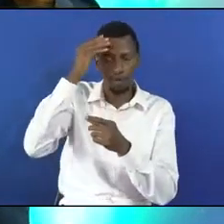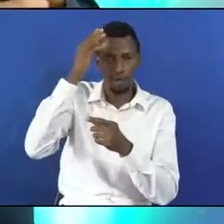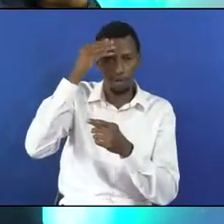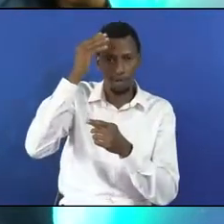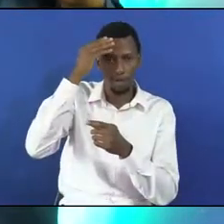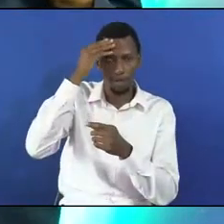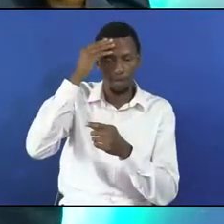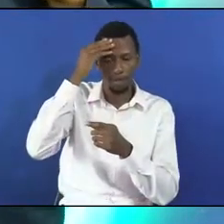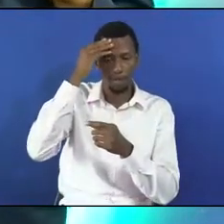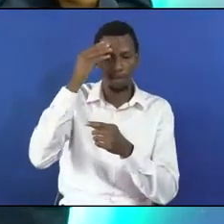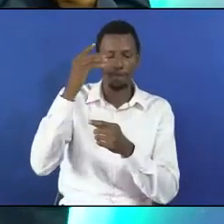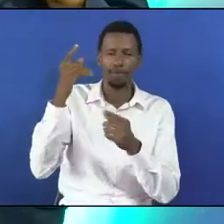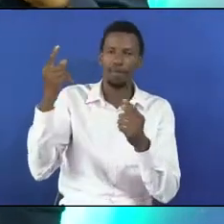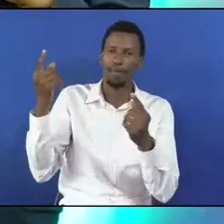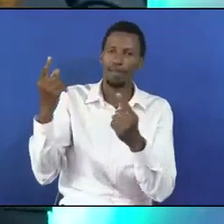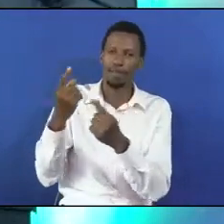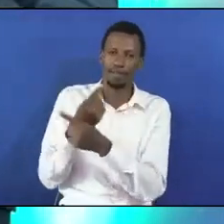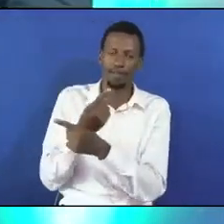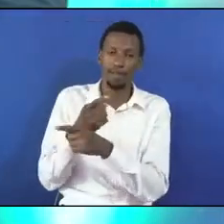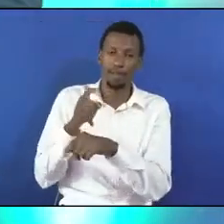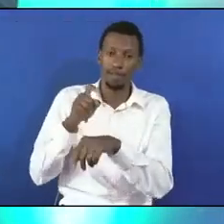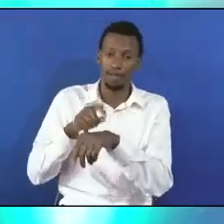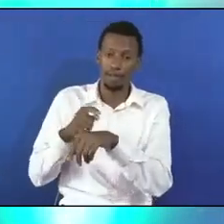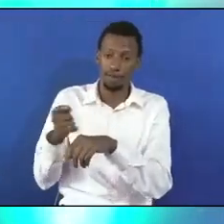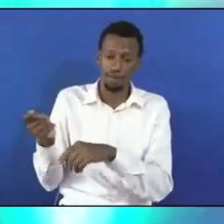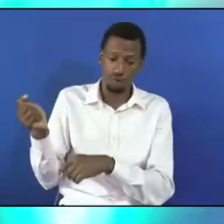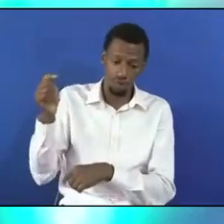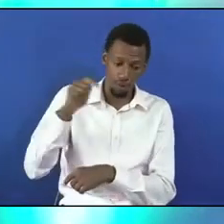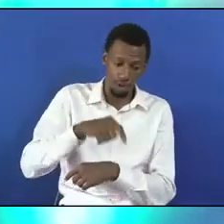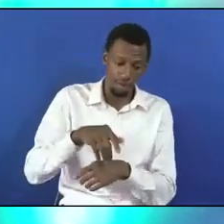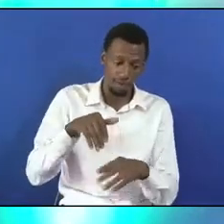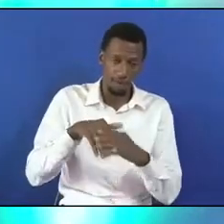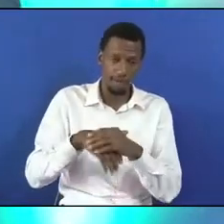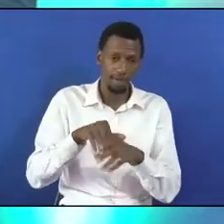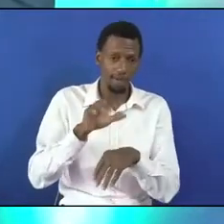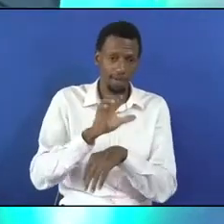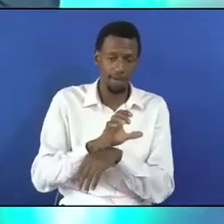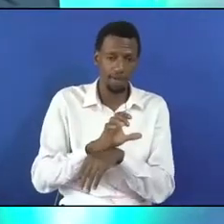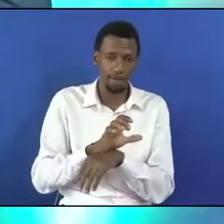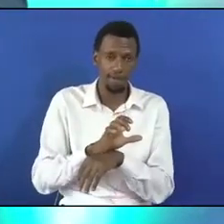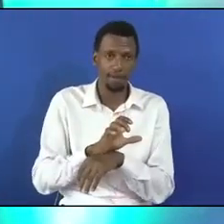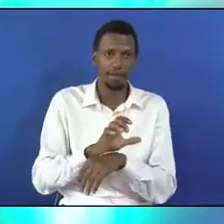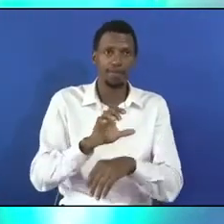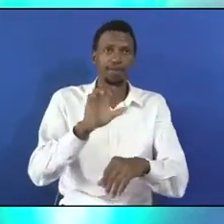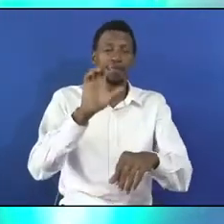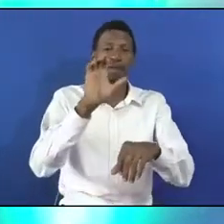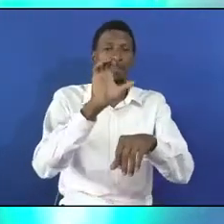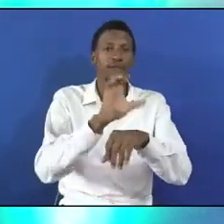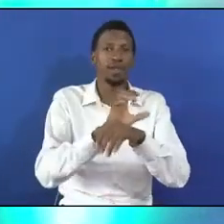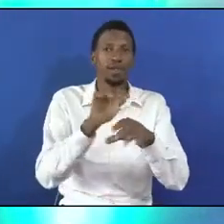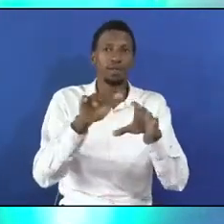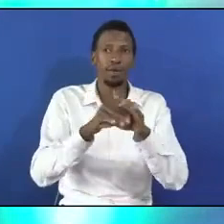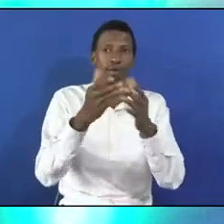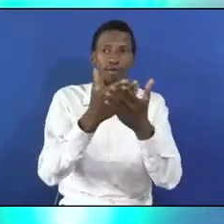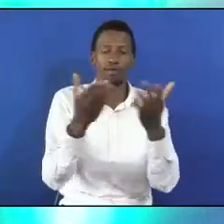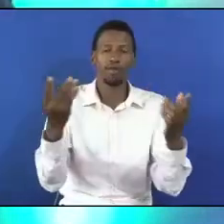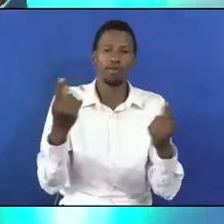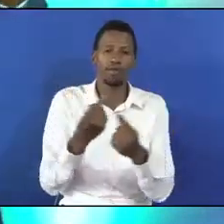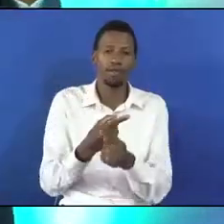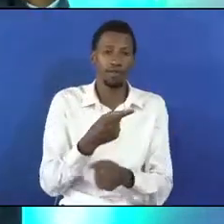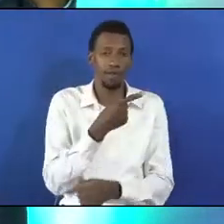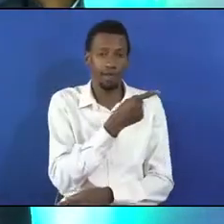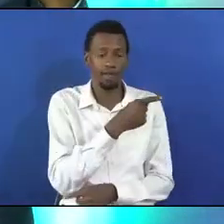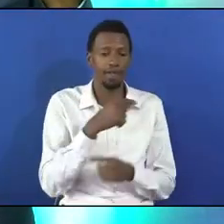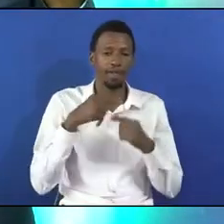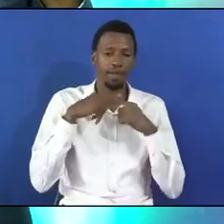seminary, totally different. When you come to the ground, the congregation is different. I've been here for